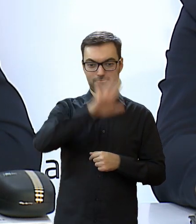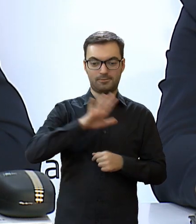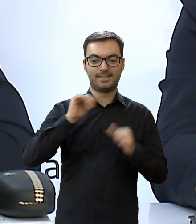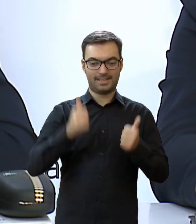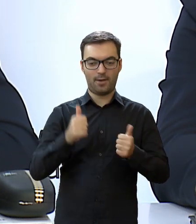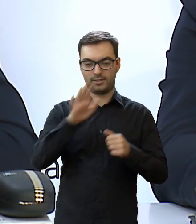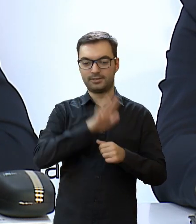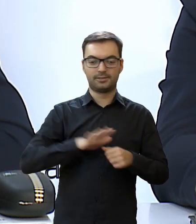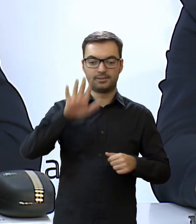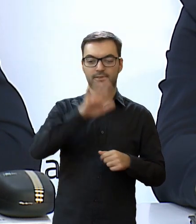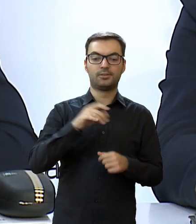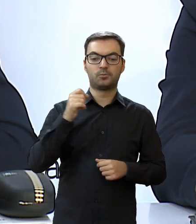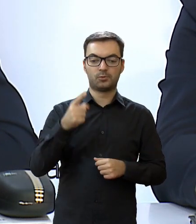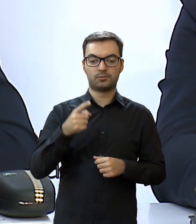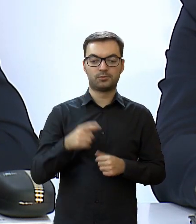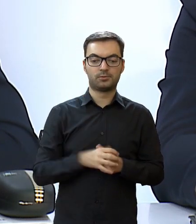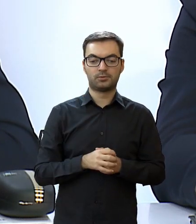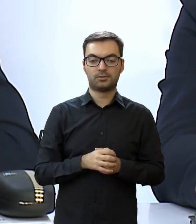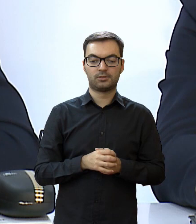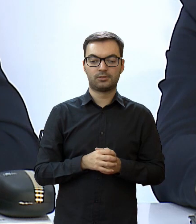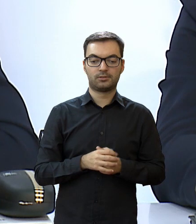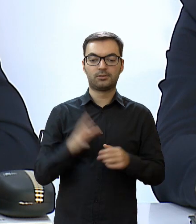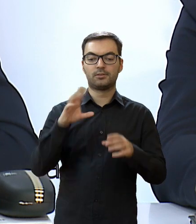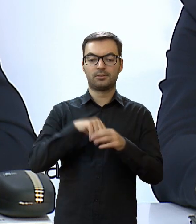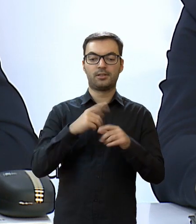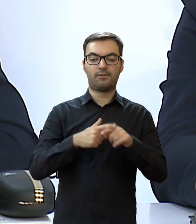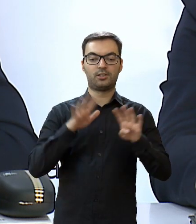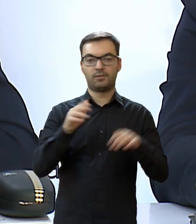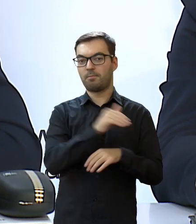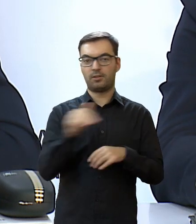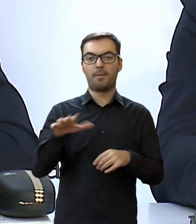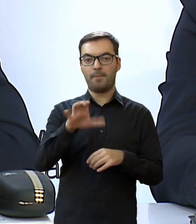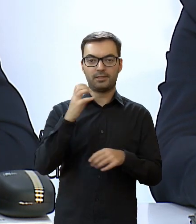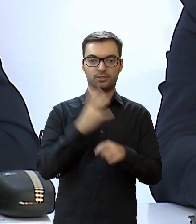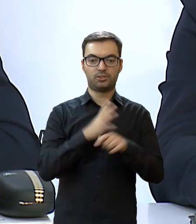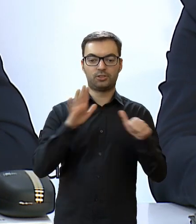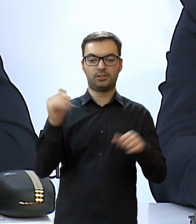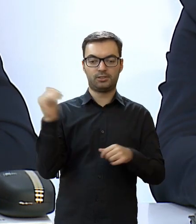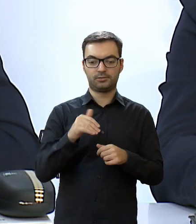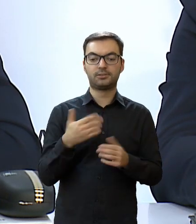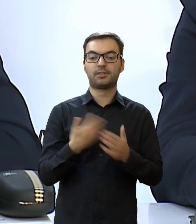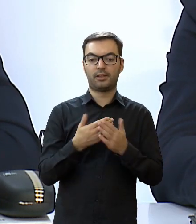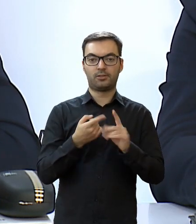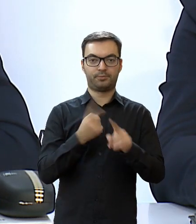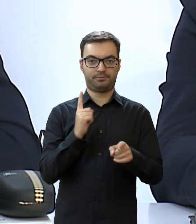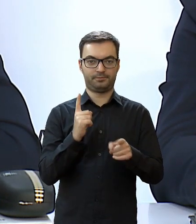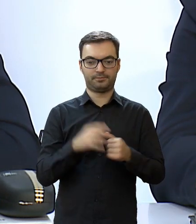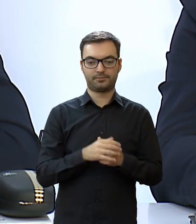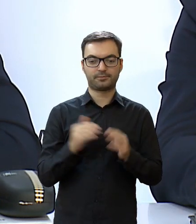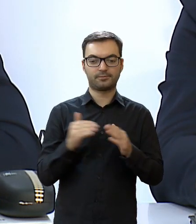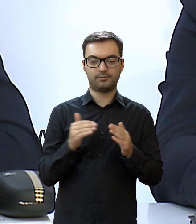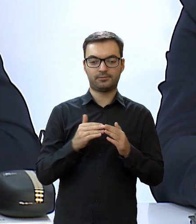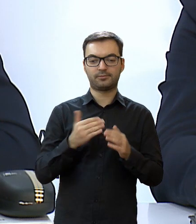In those commissions, the number given before, over 29 million, is in the list of